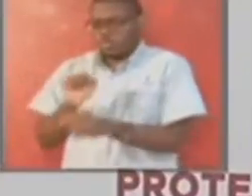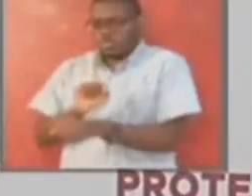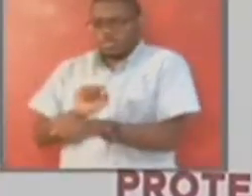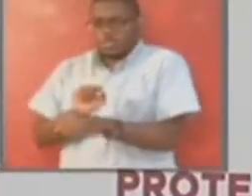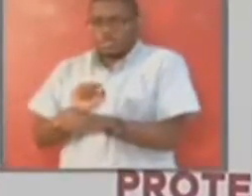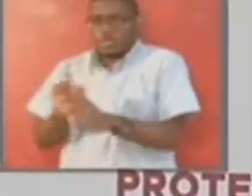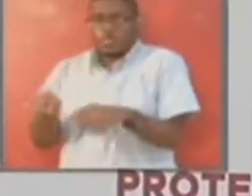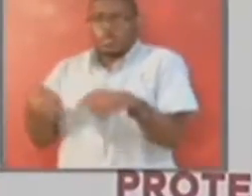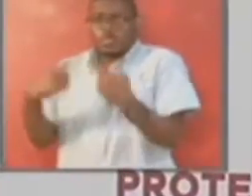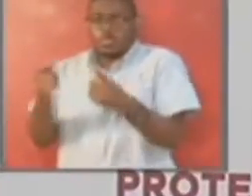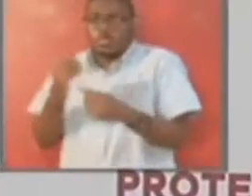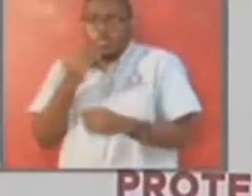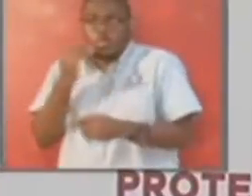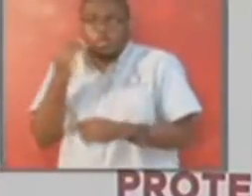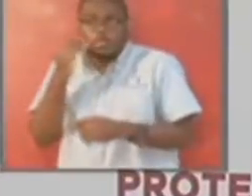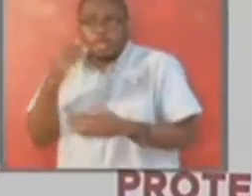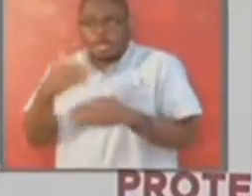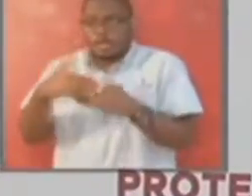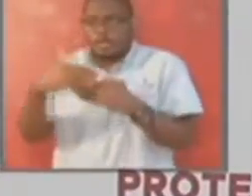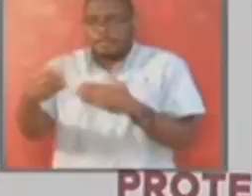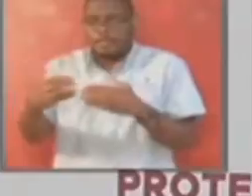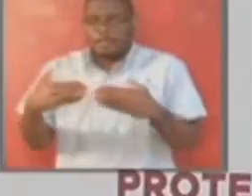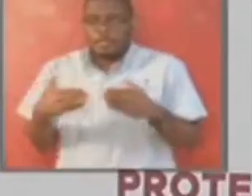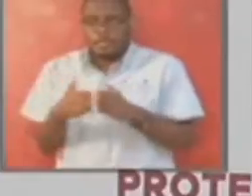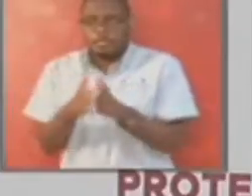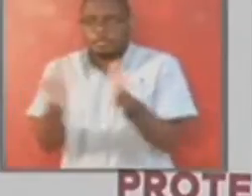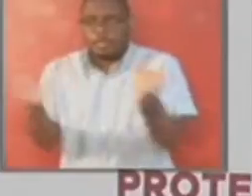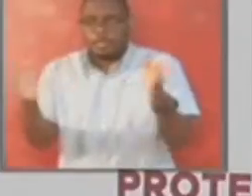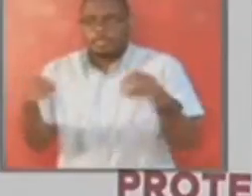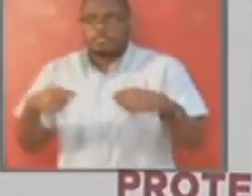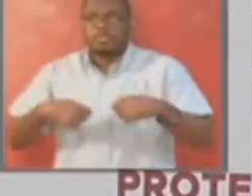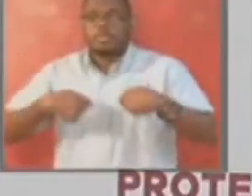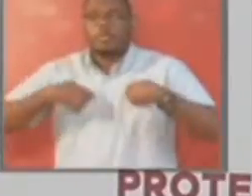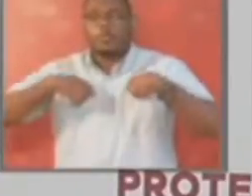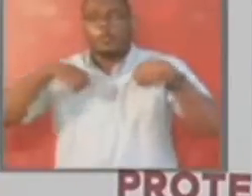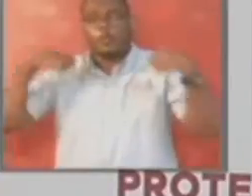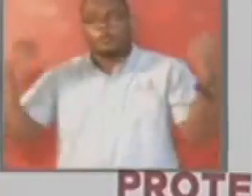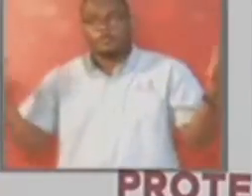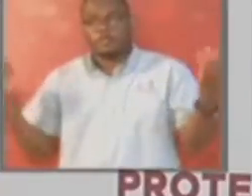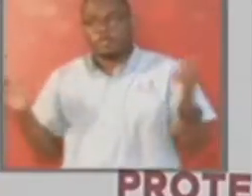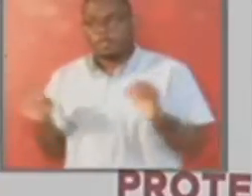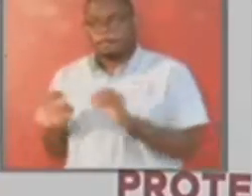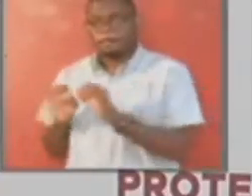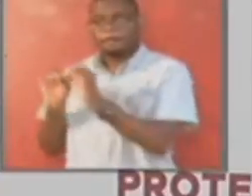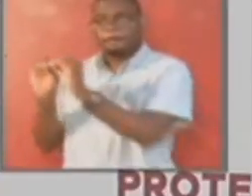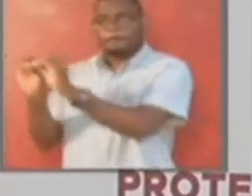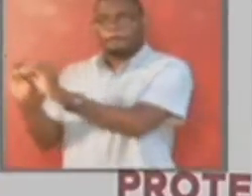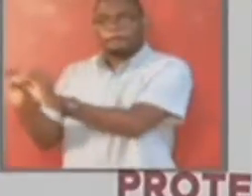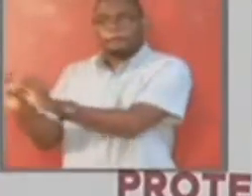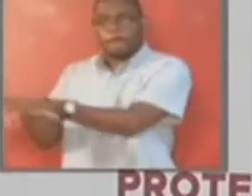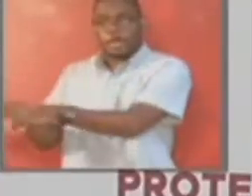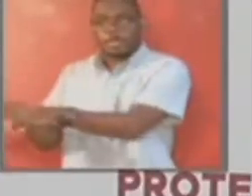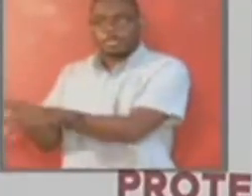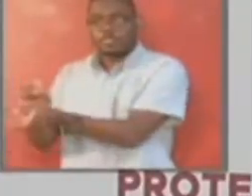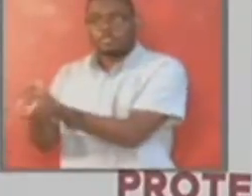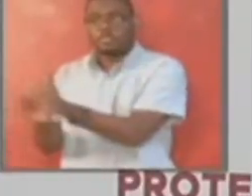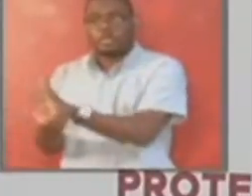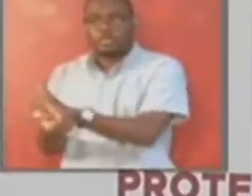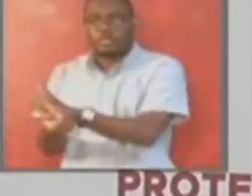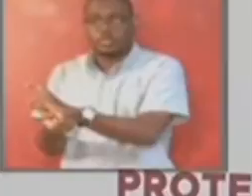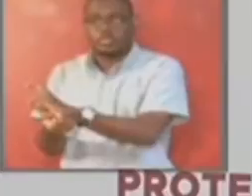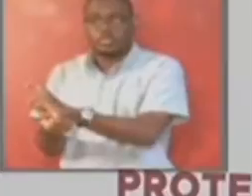generally from interacting with the public, you immediately have those clothes put in the laundry and change even before you engage with